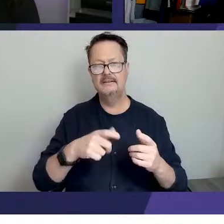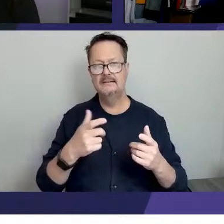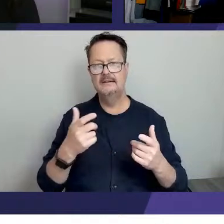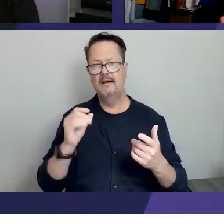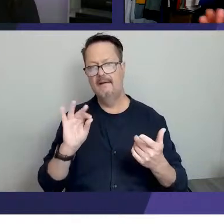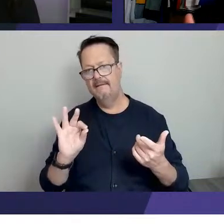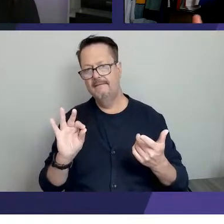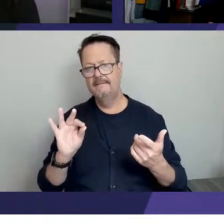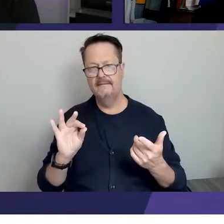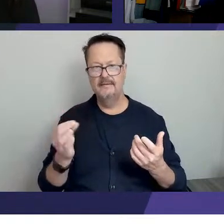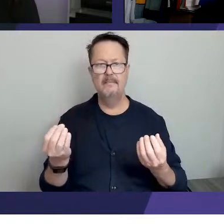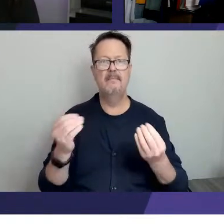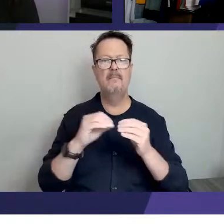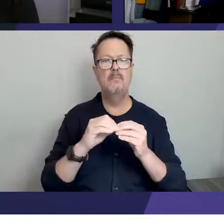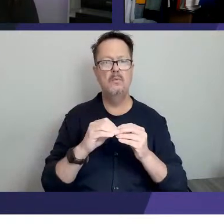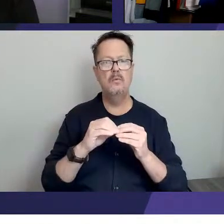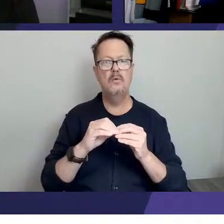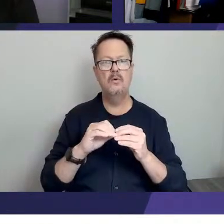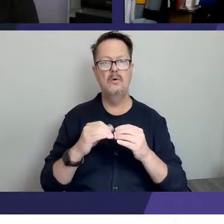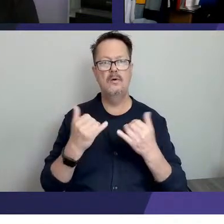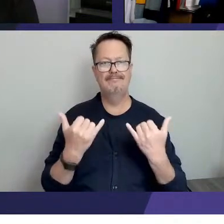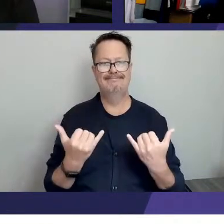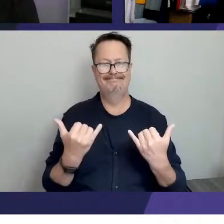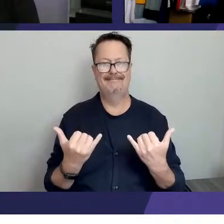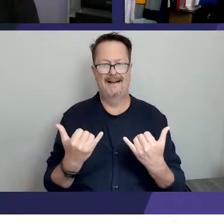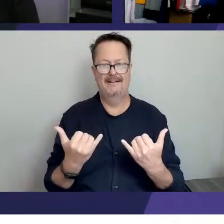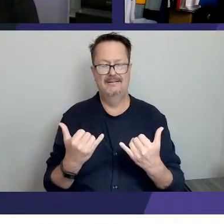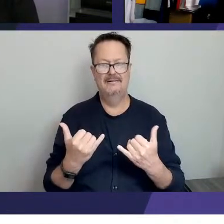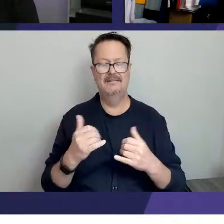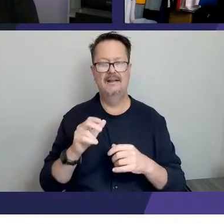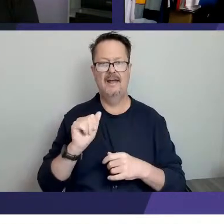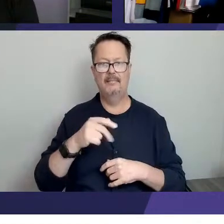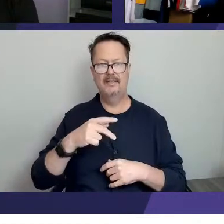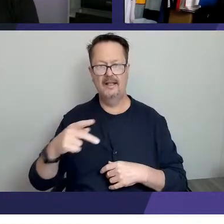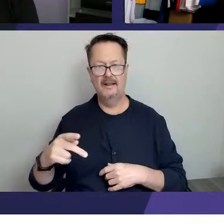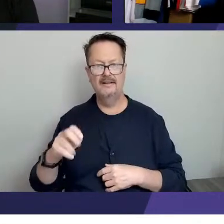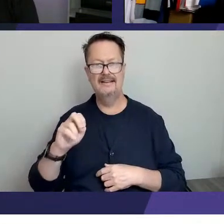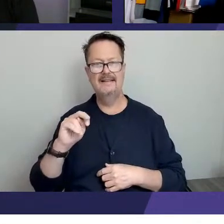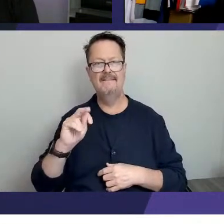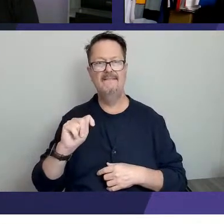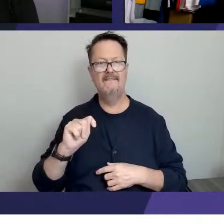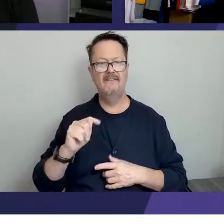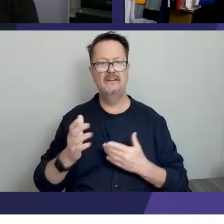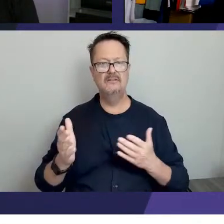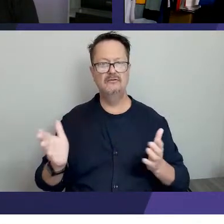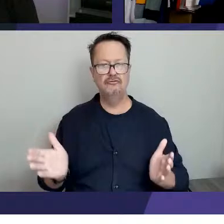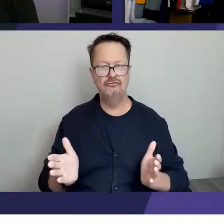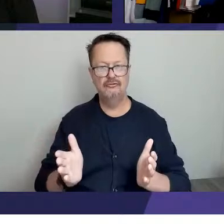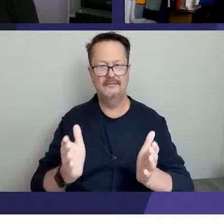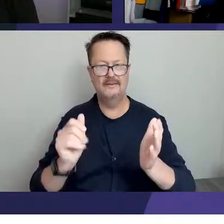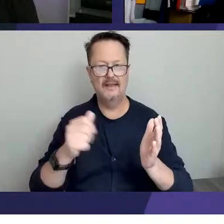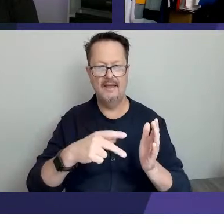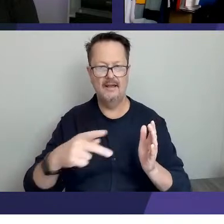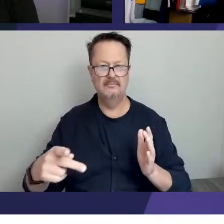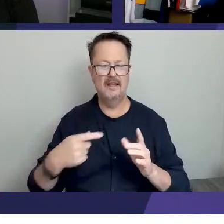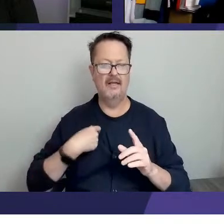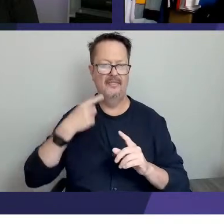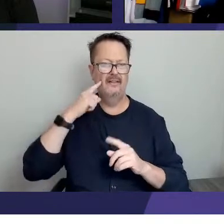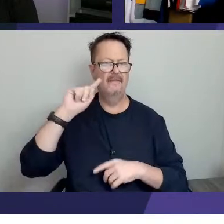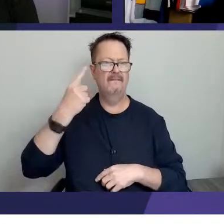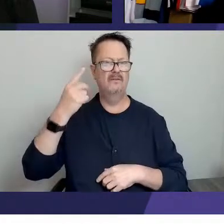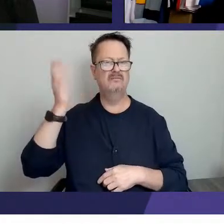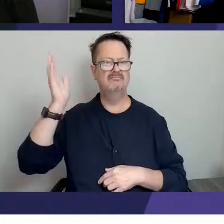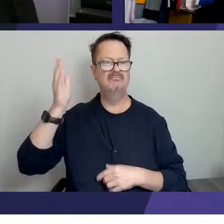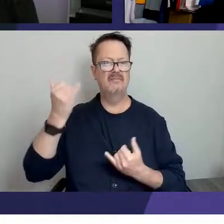these more modern applications, the event-driven applications. I think in the first talk today, there were some interesting